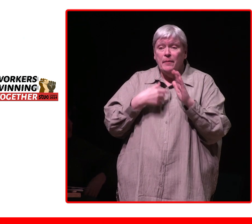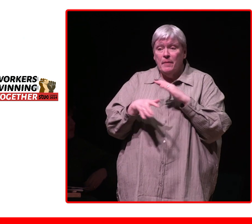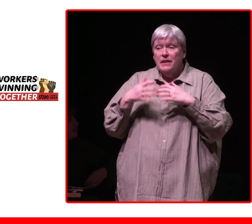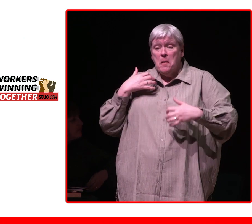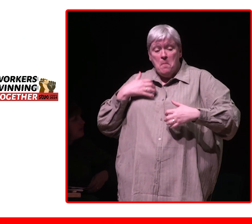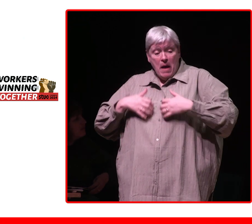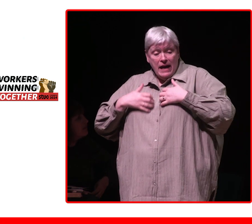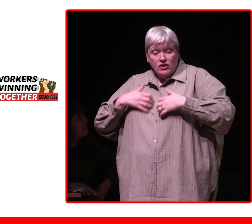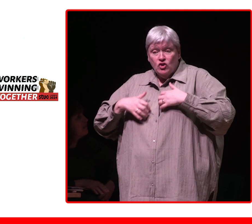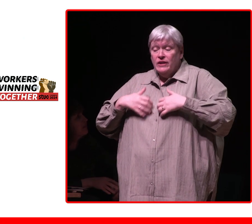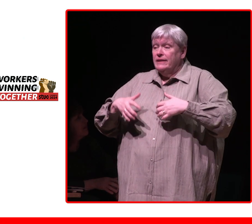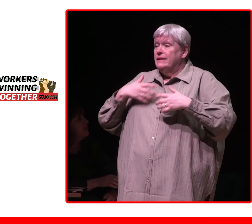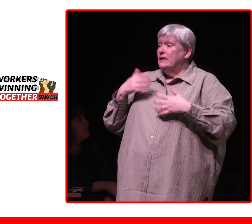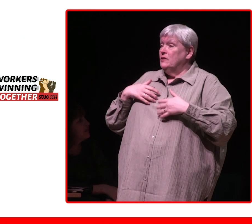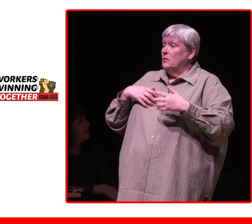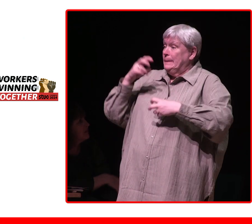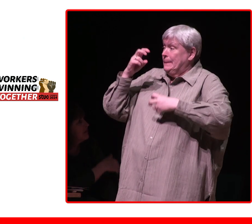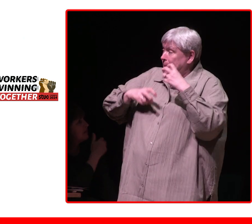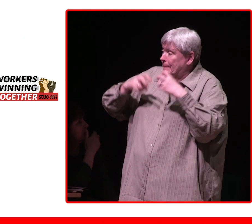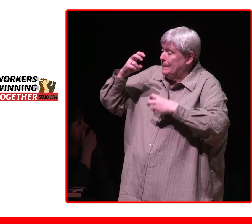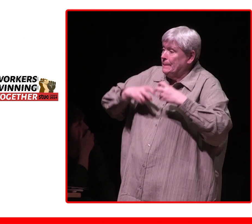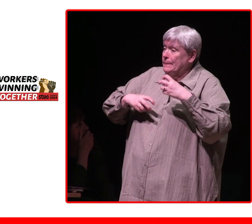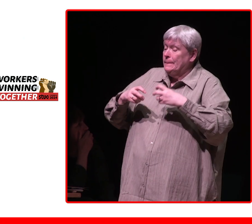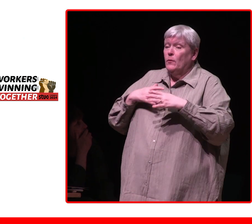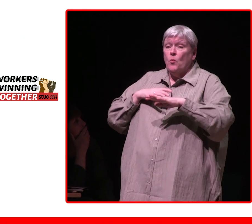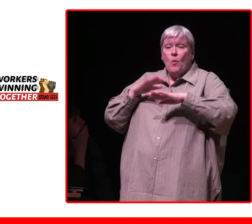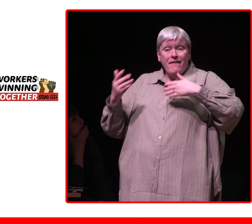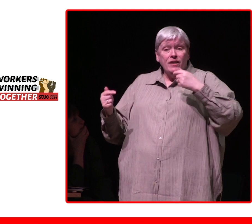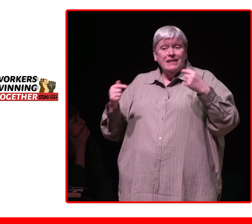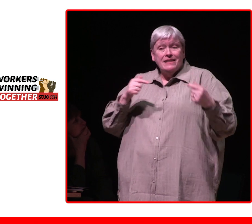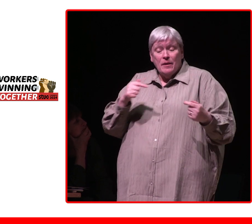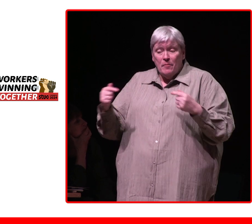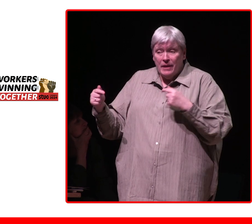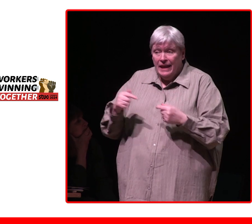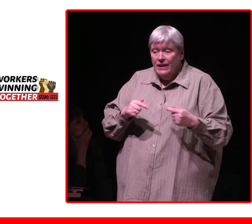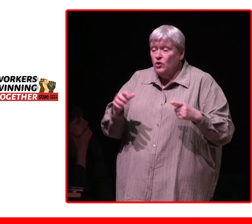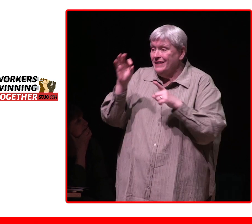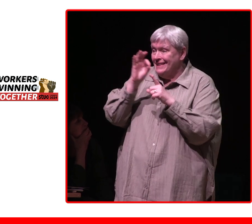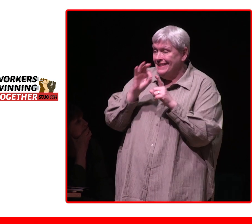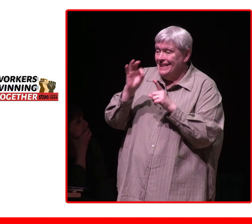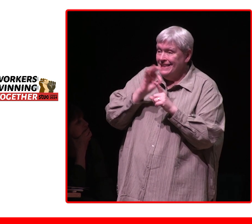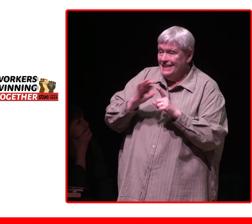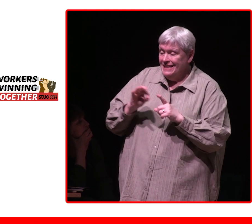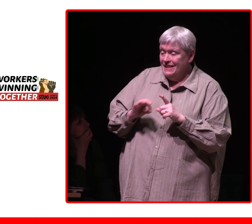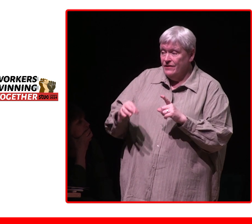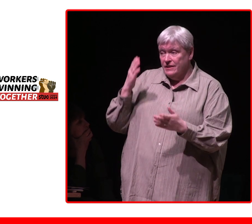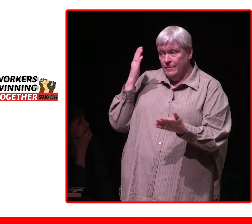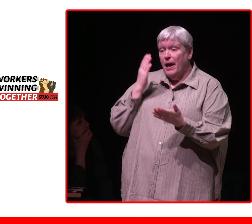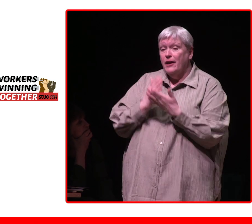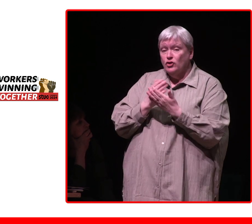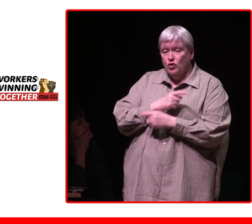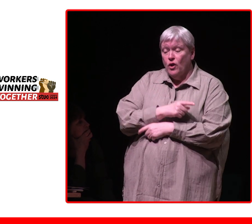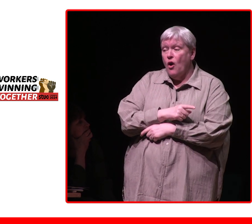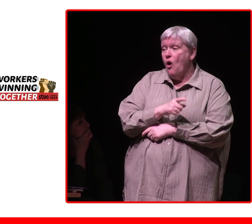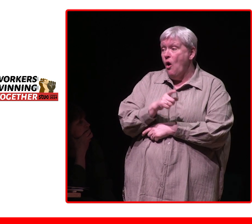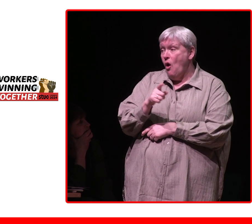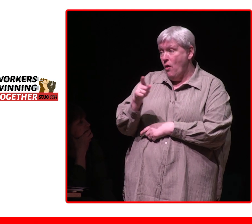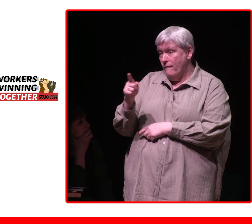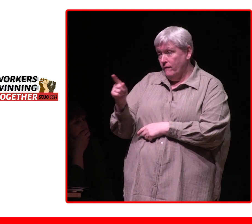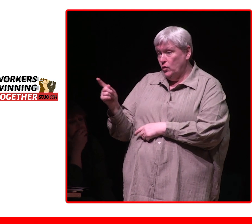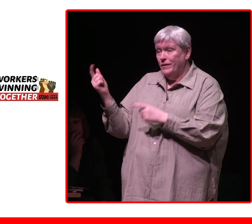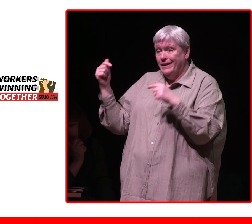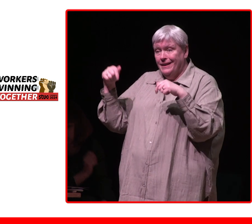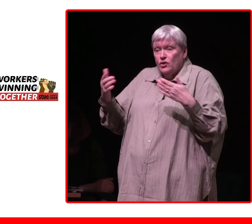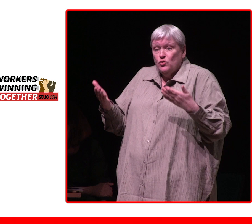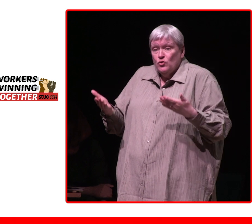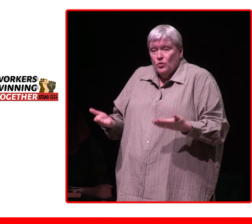and heated. But whatever debate there has been on the details, let me assure all of our delegates here